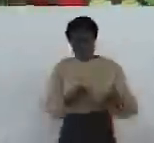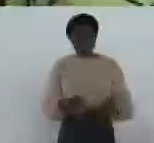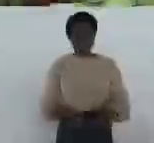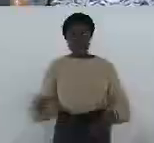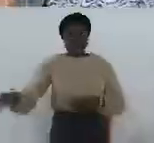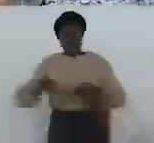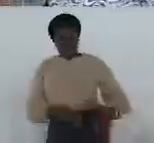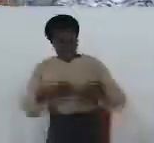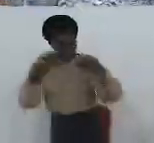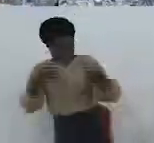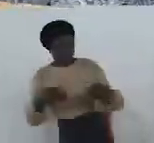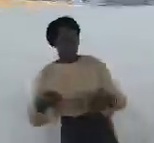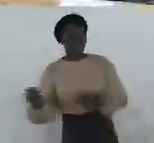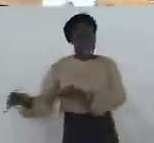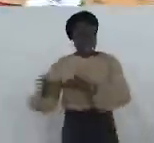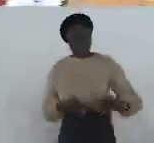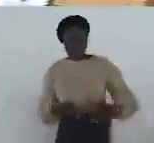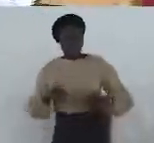move